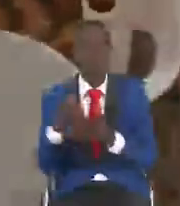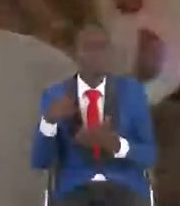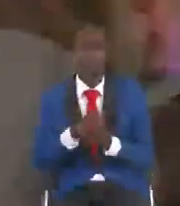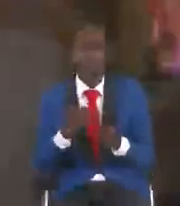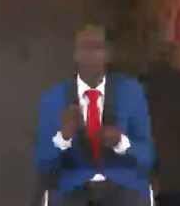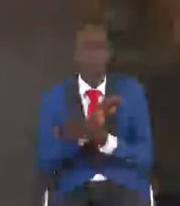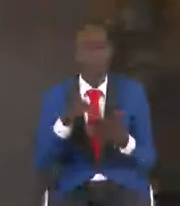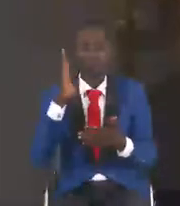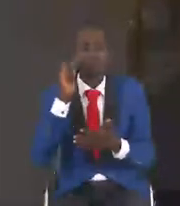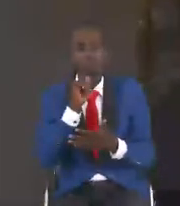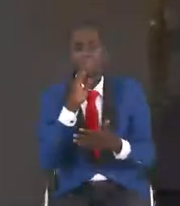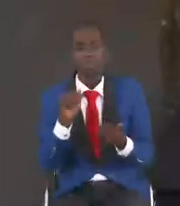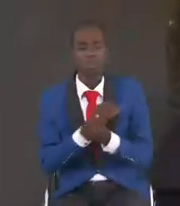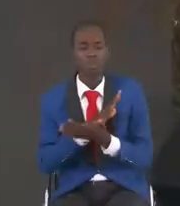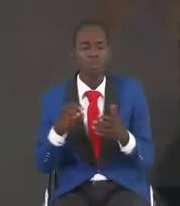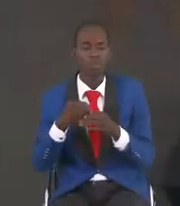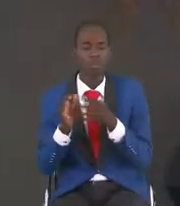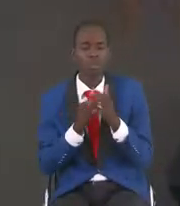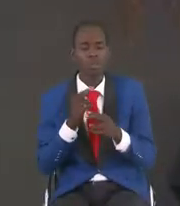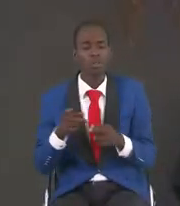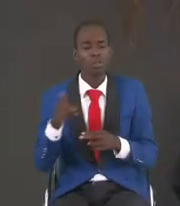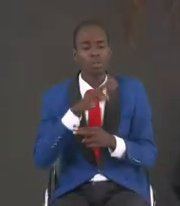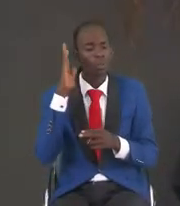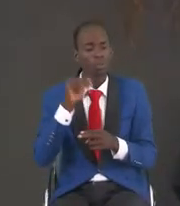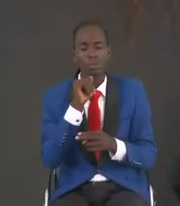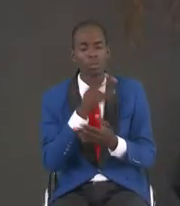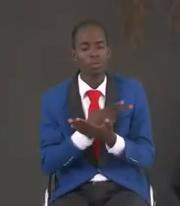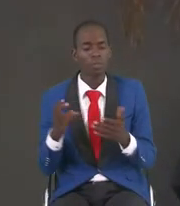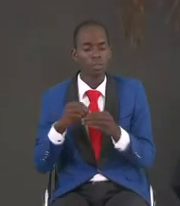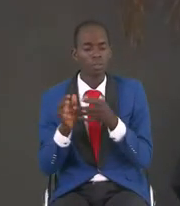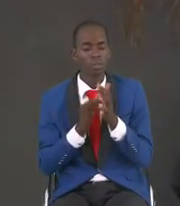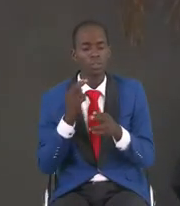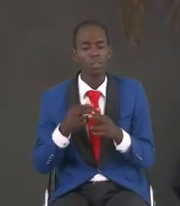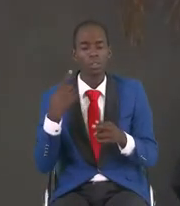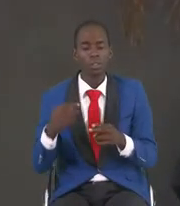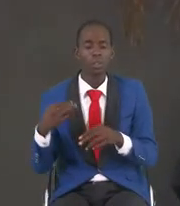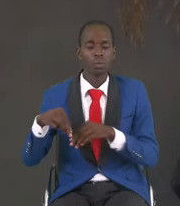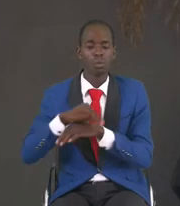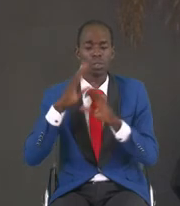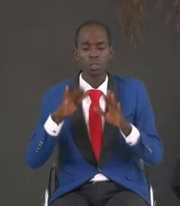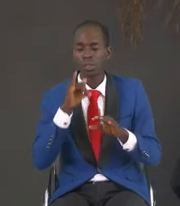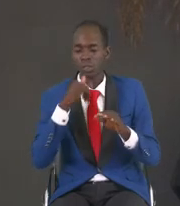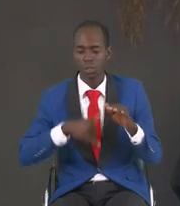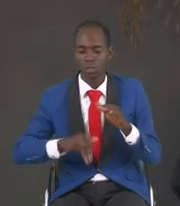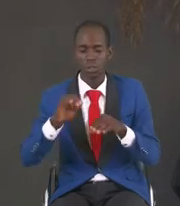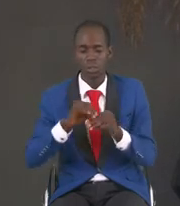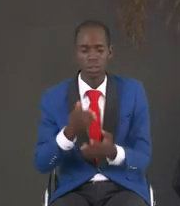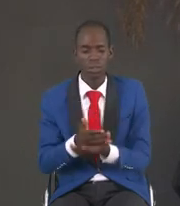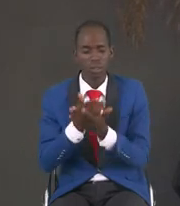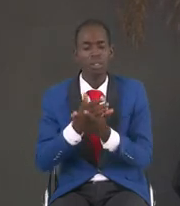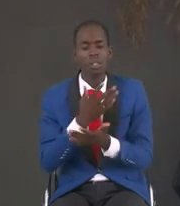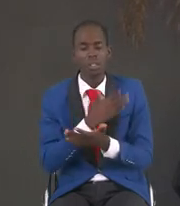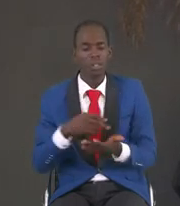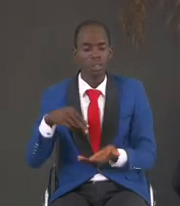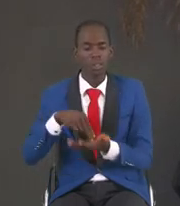perish. Amen. You will not fail. Amen. The master is still in the boat, and he rises up today, and in your life